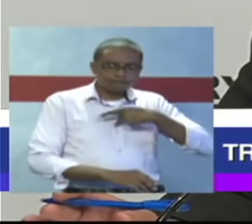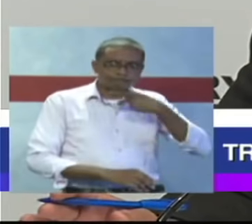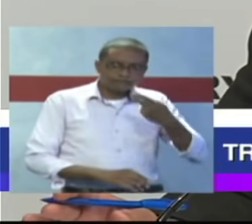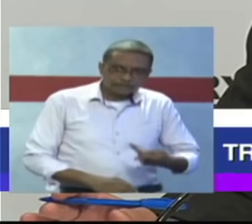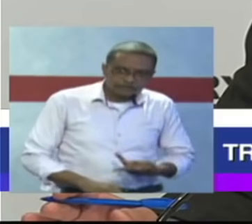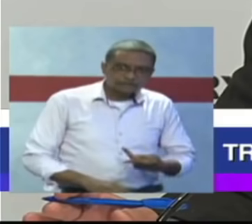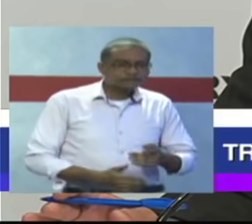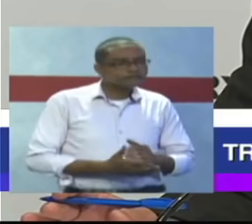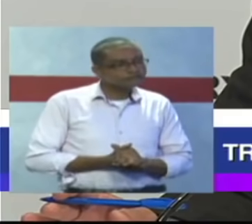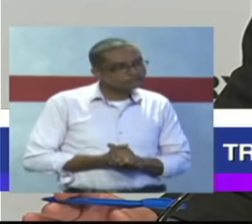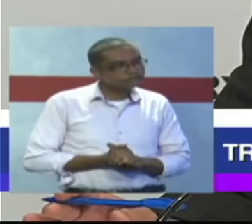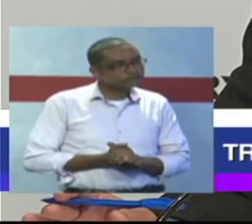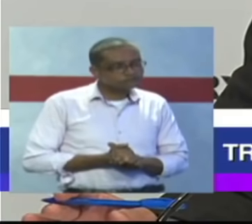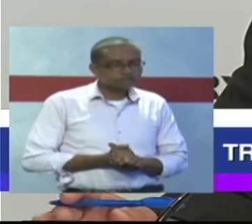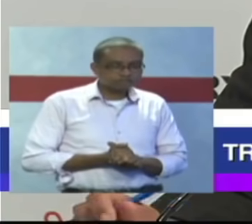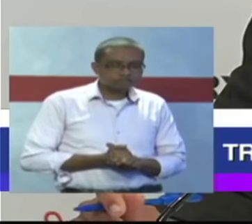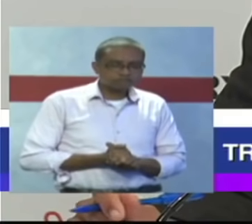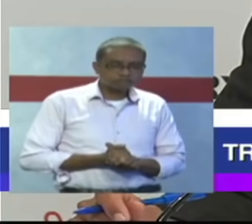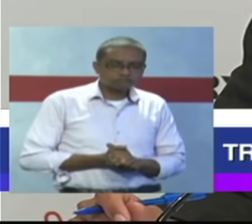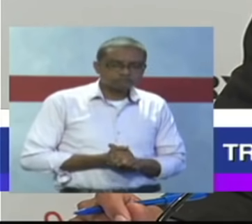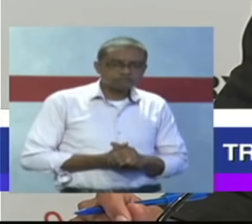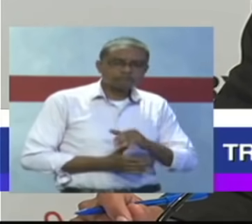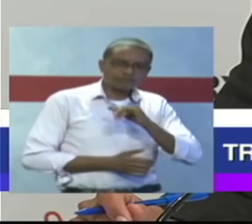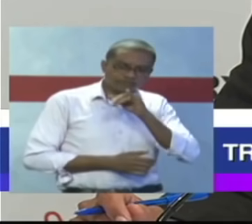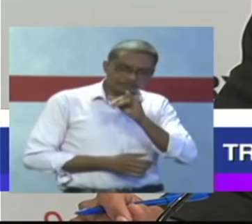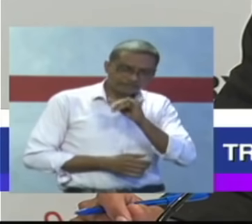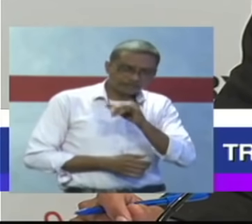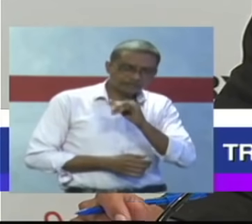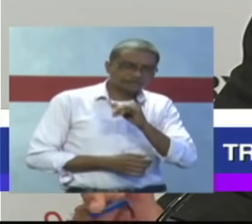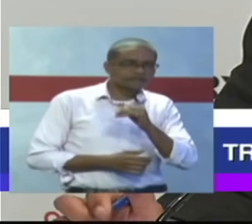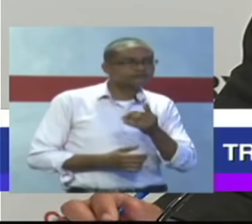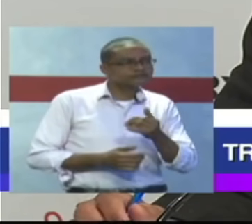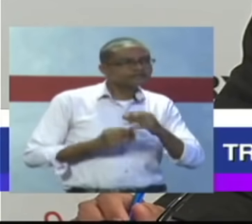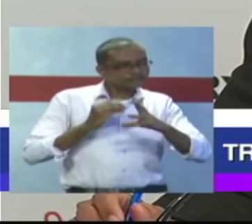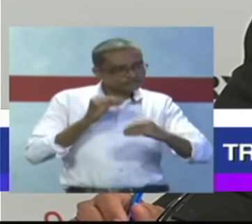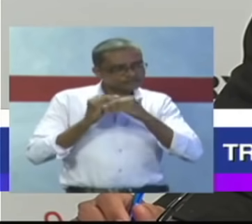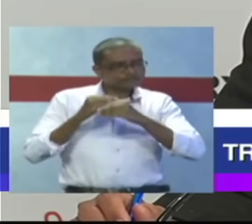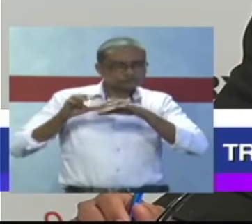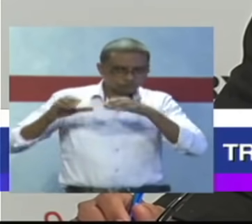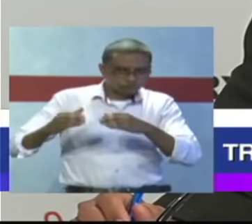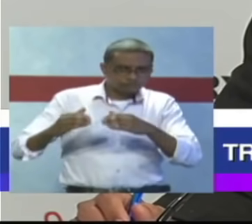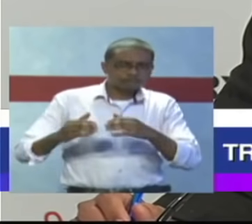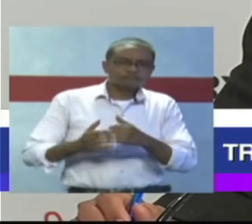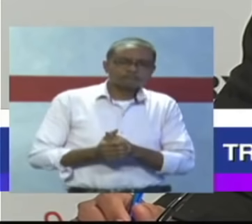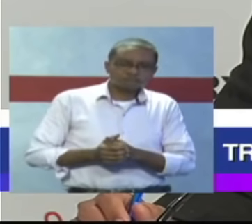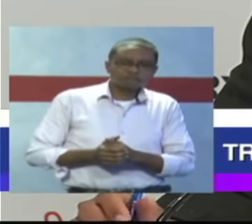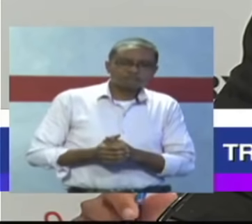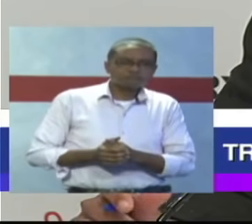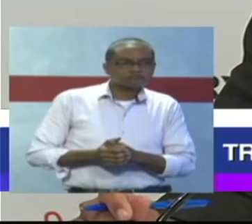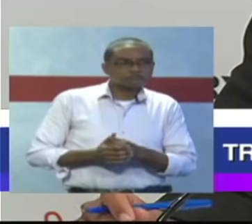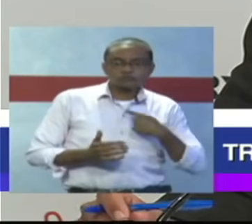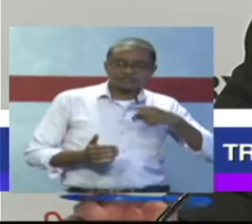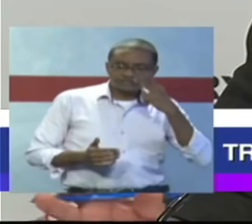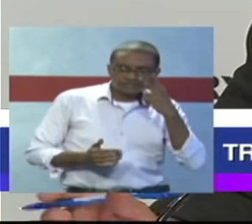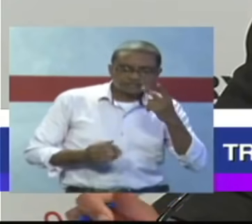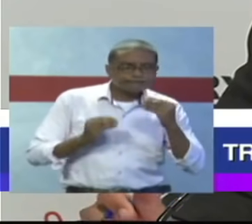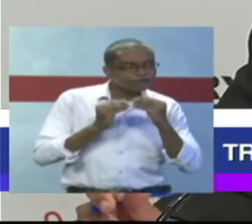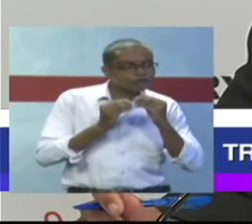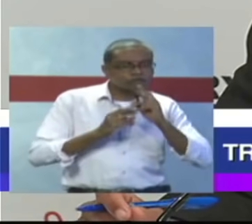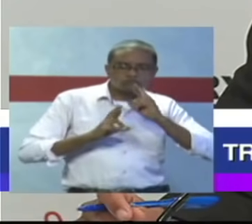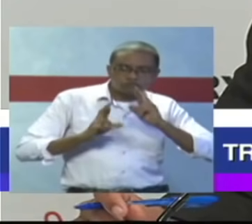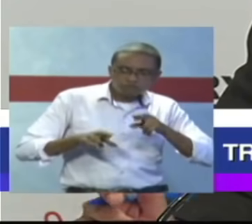which is a good thing. So that's an additional cohort who are already vaccinated. More and more we are reporting